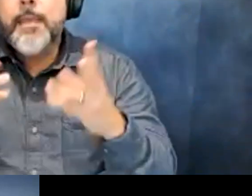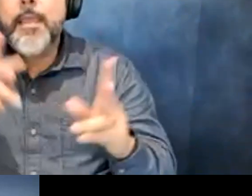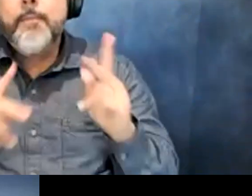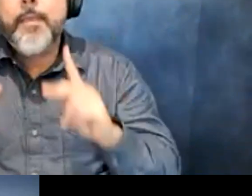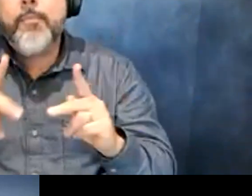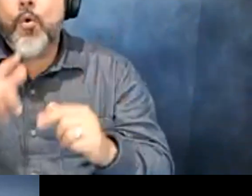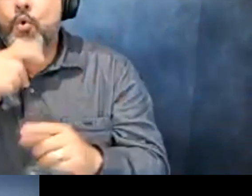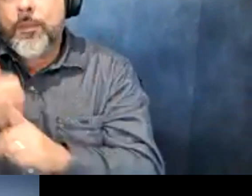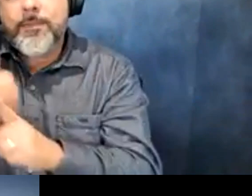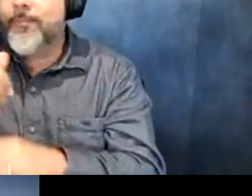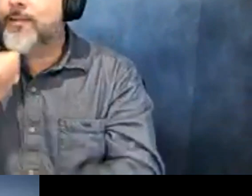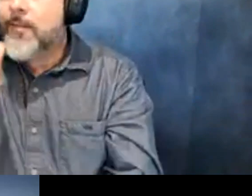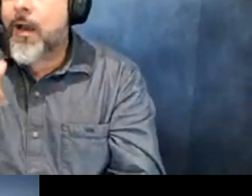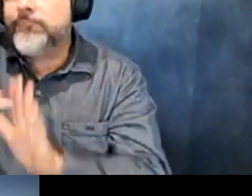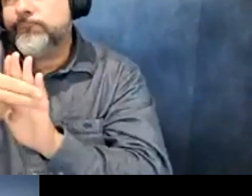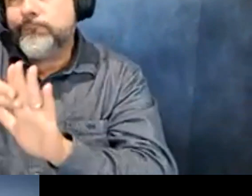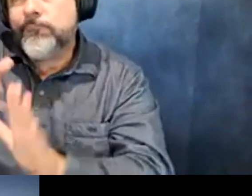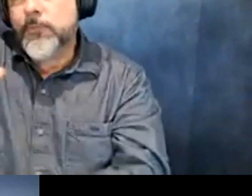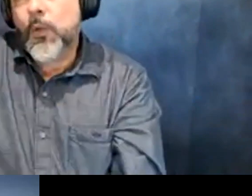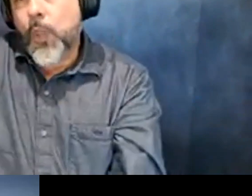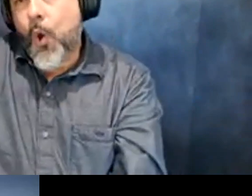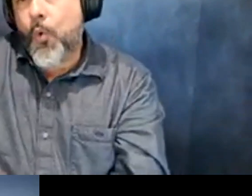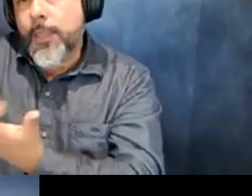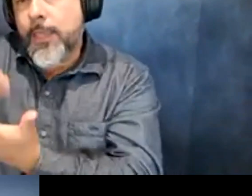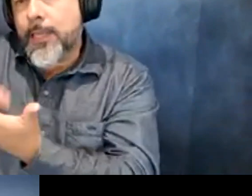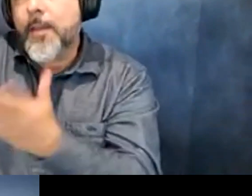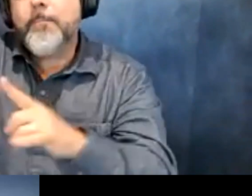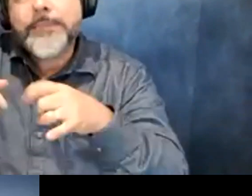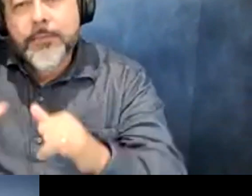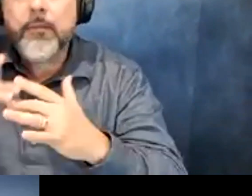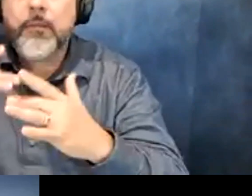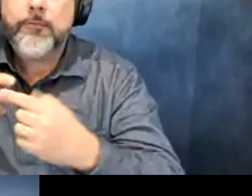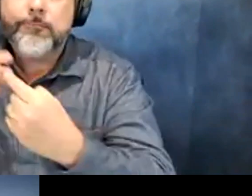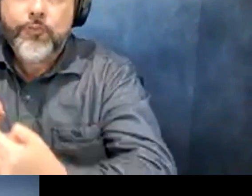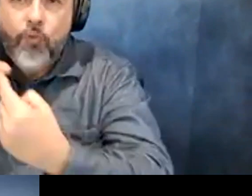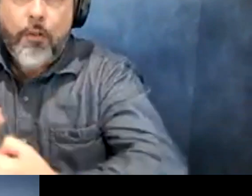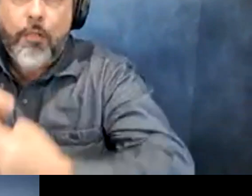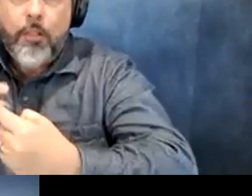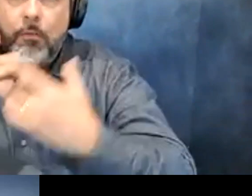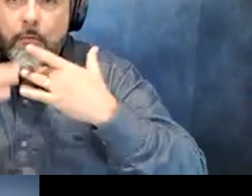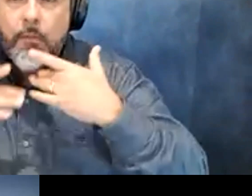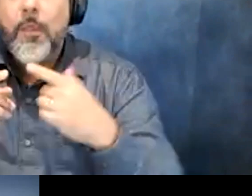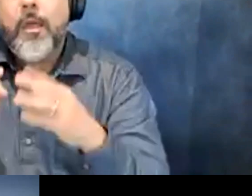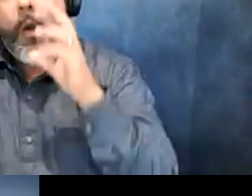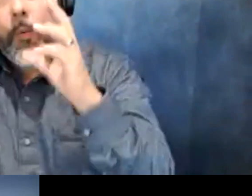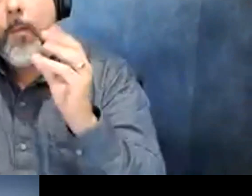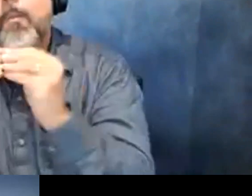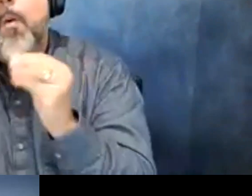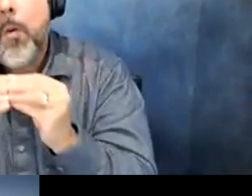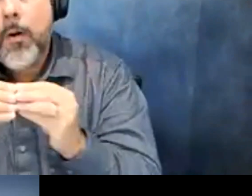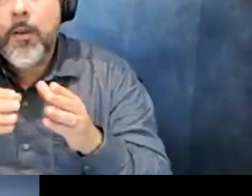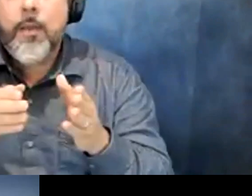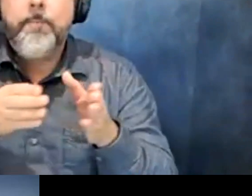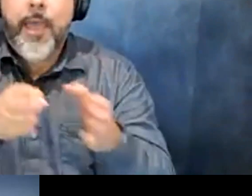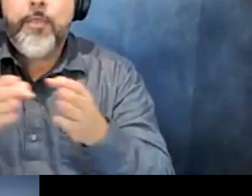low income but are struggling, certainly wider pathways hopefully can be explored. Thank you. Thank